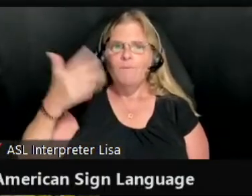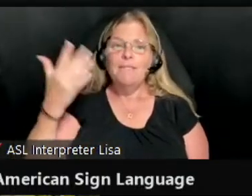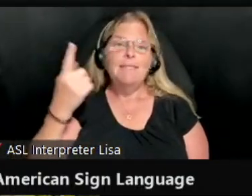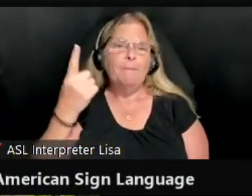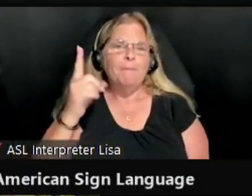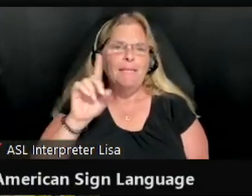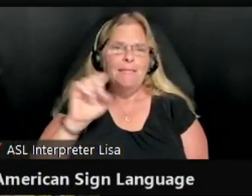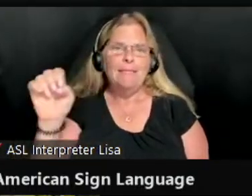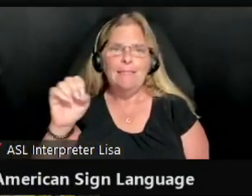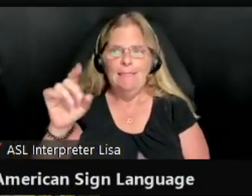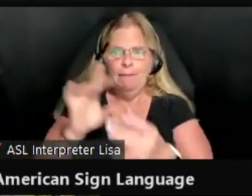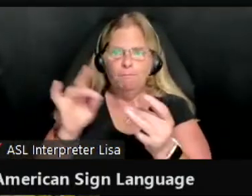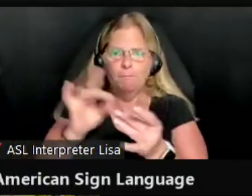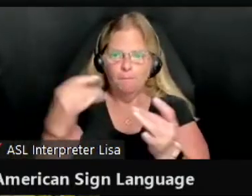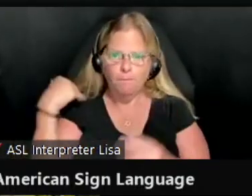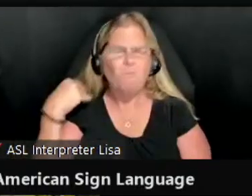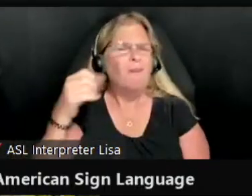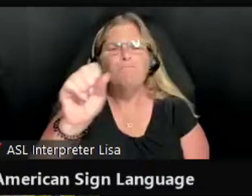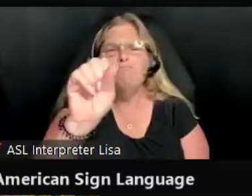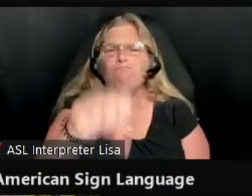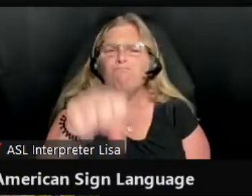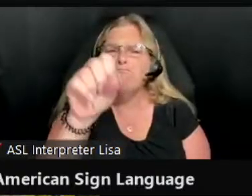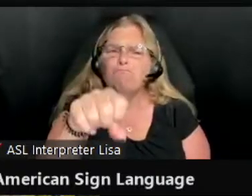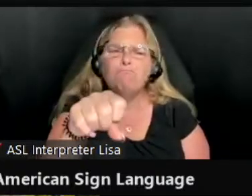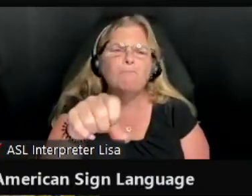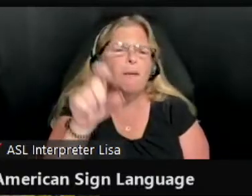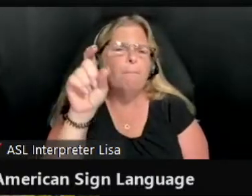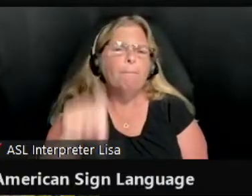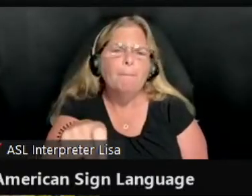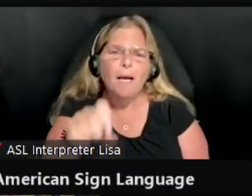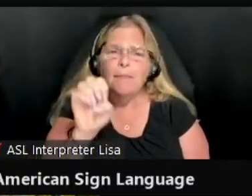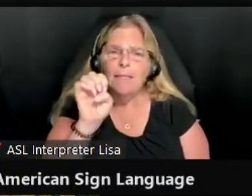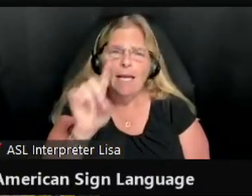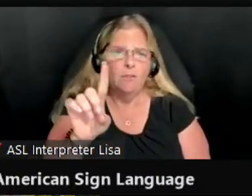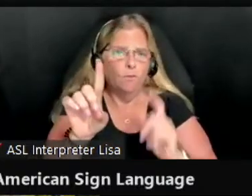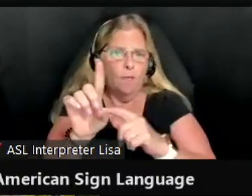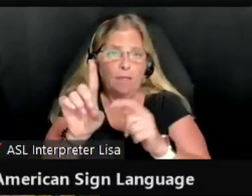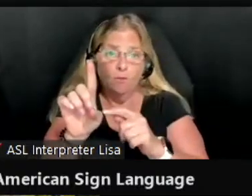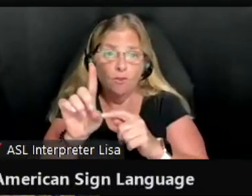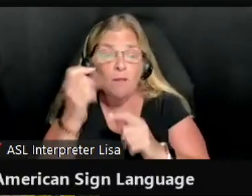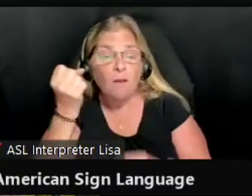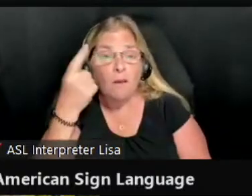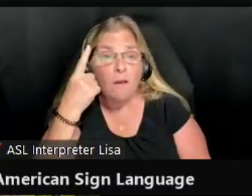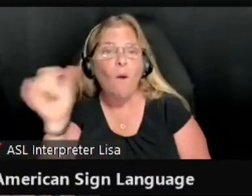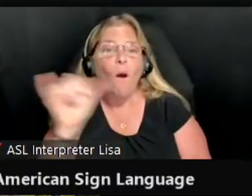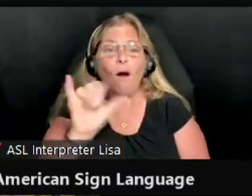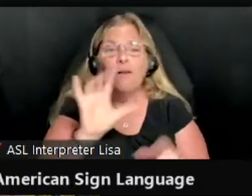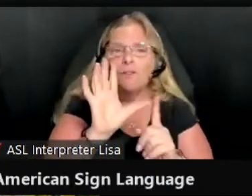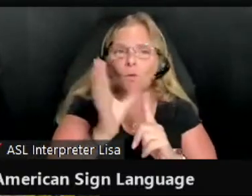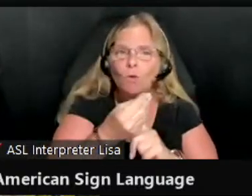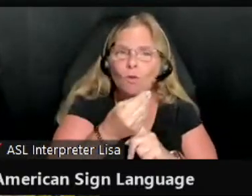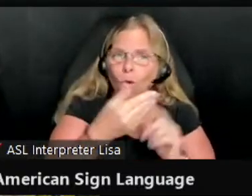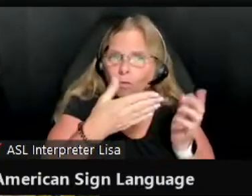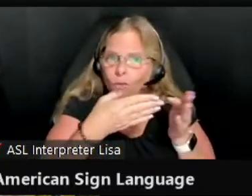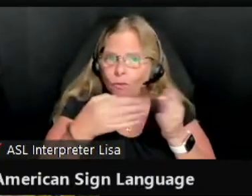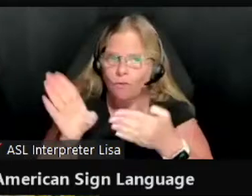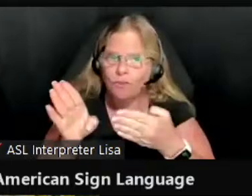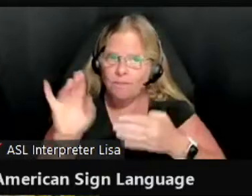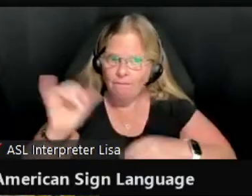that yes, there needs to be education, but this is also a culture shift. I